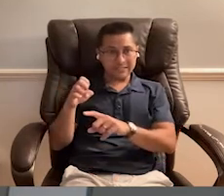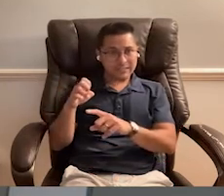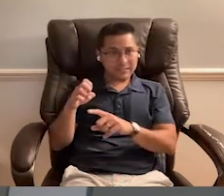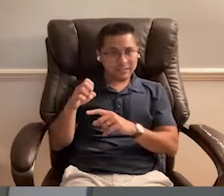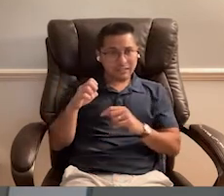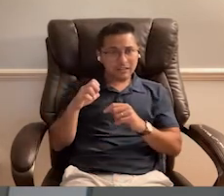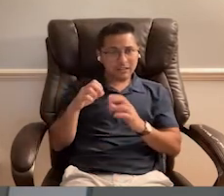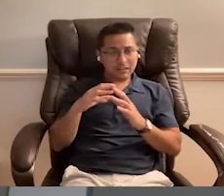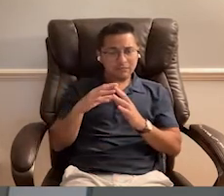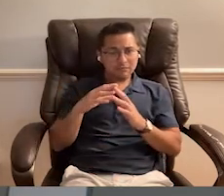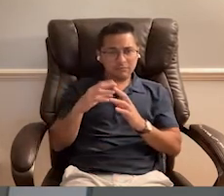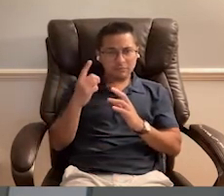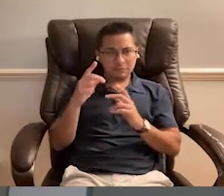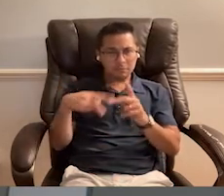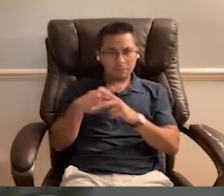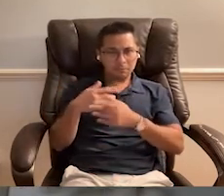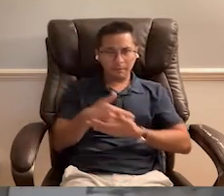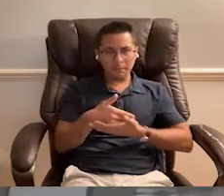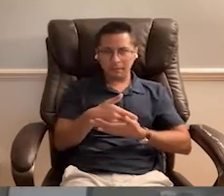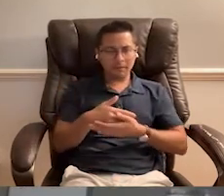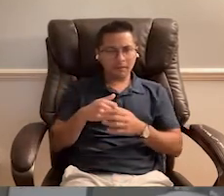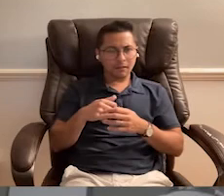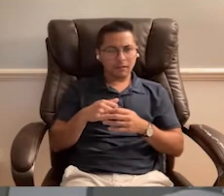because he's a shaken baby.